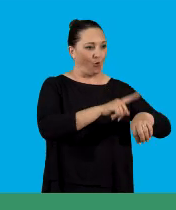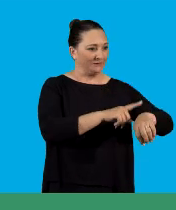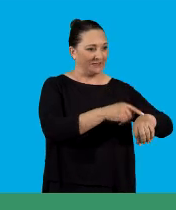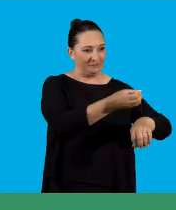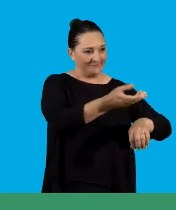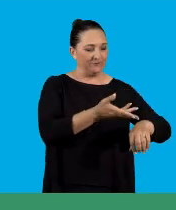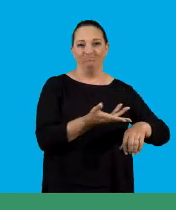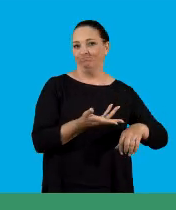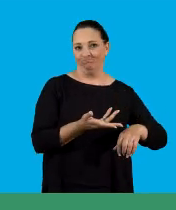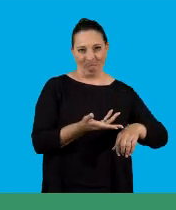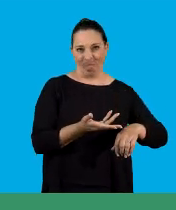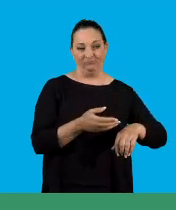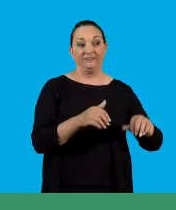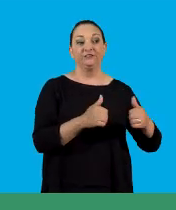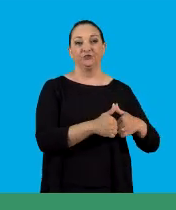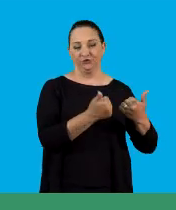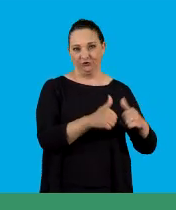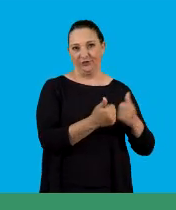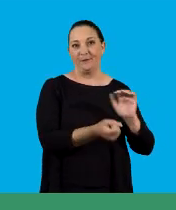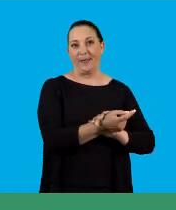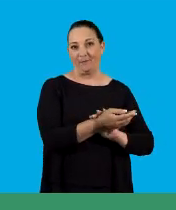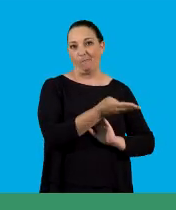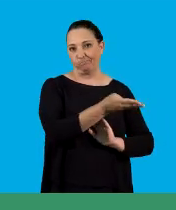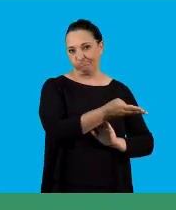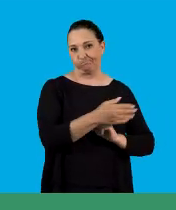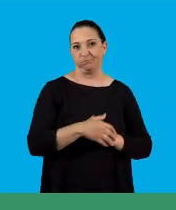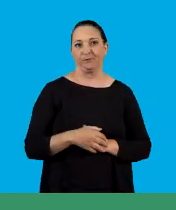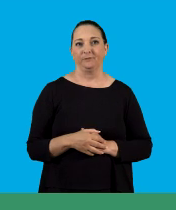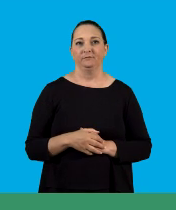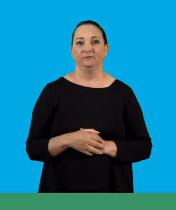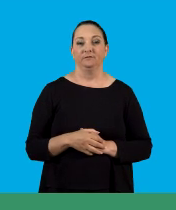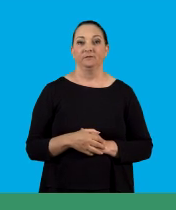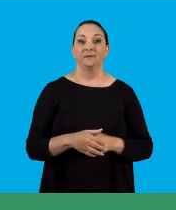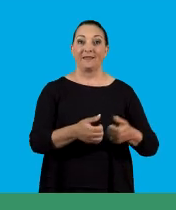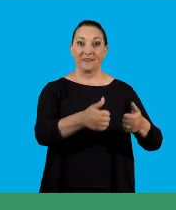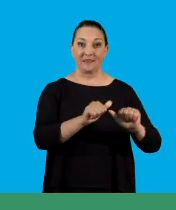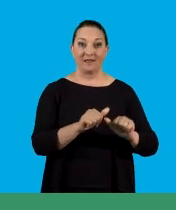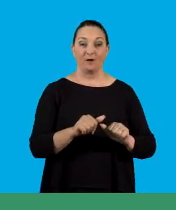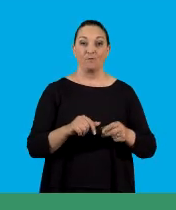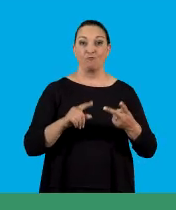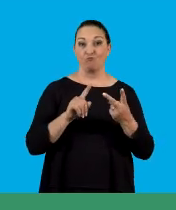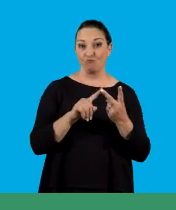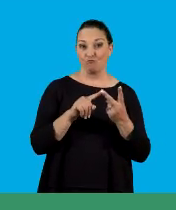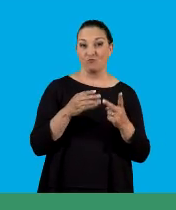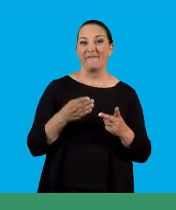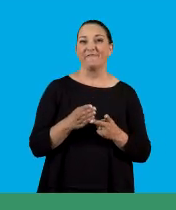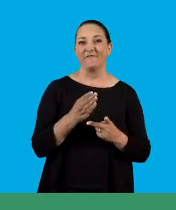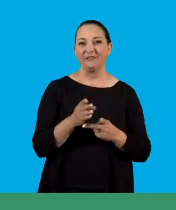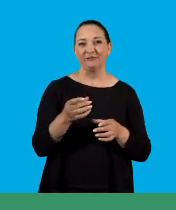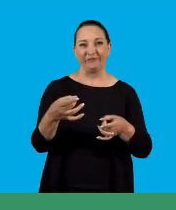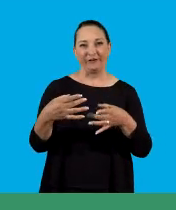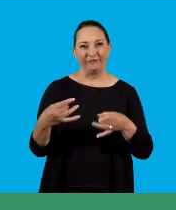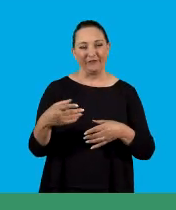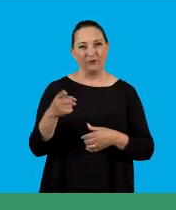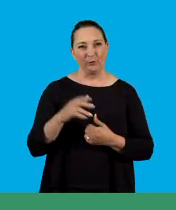deliver on time. That is where the challenge occurred. But there is another function that is affected because